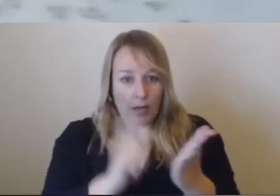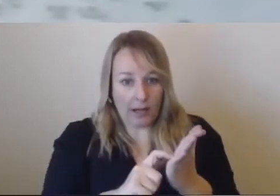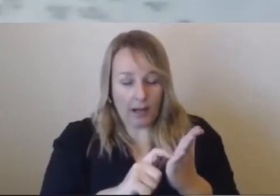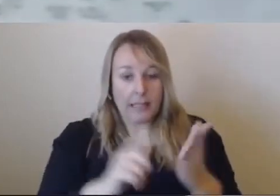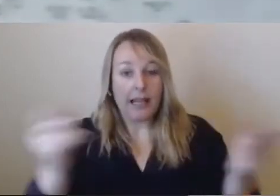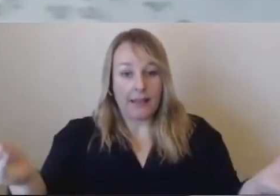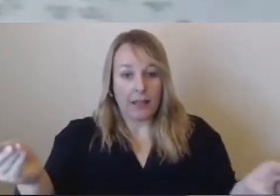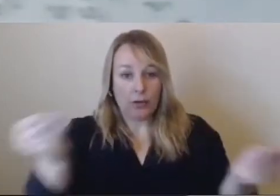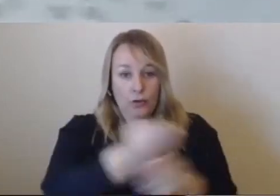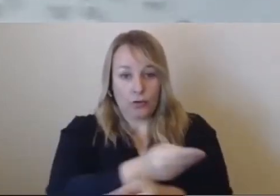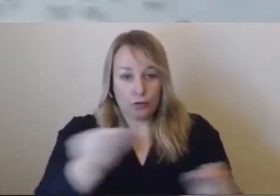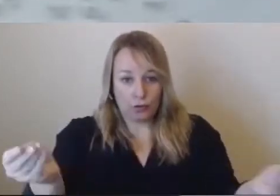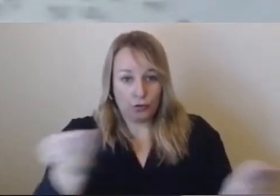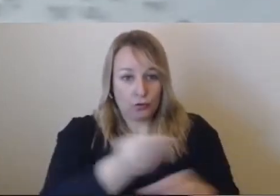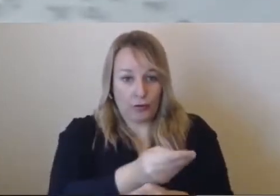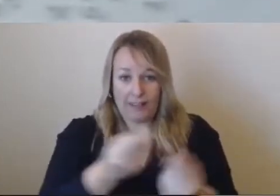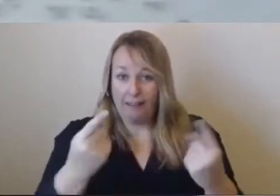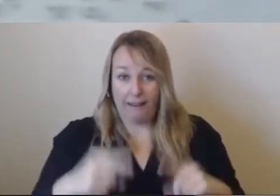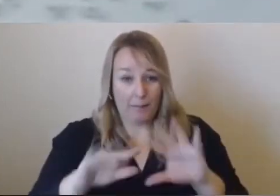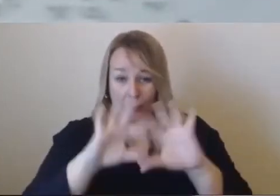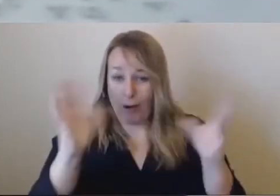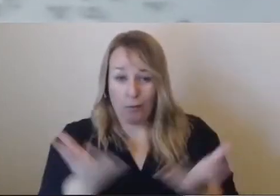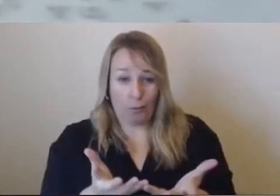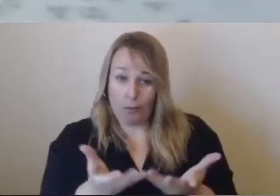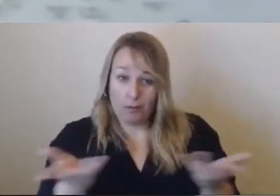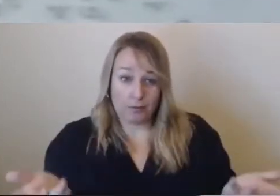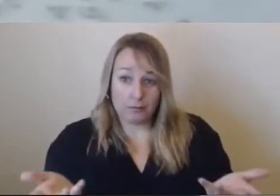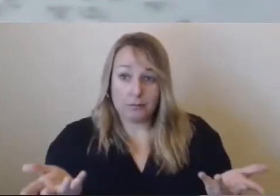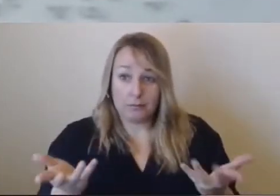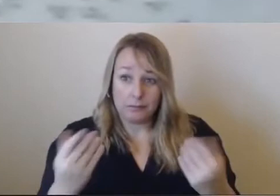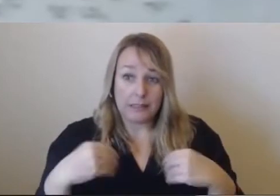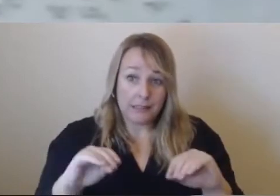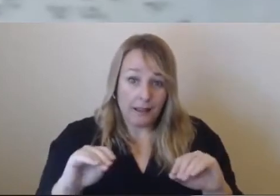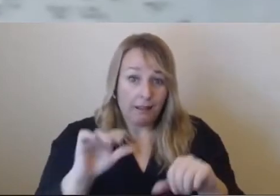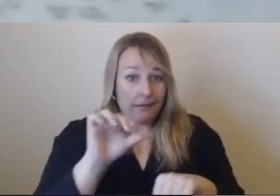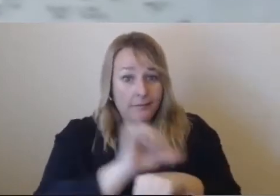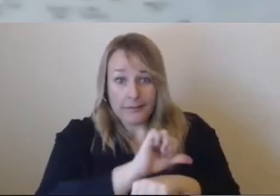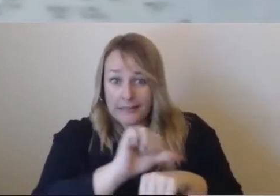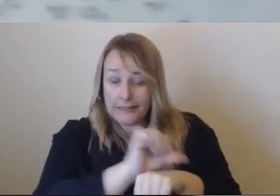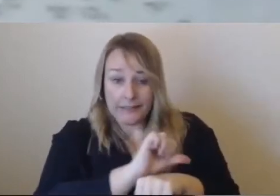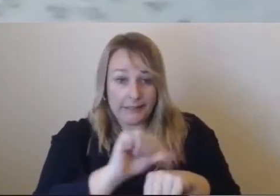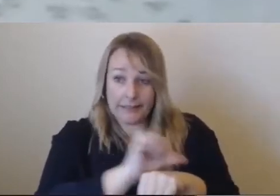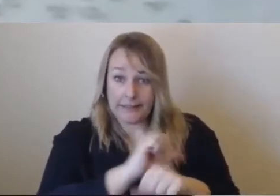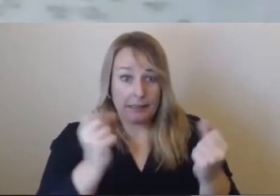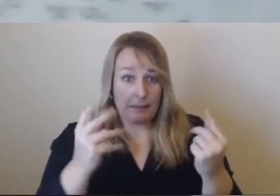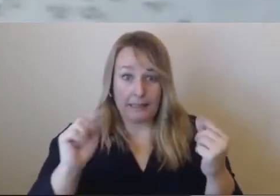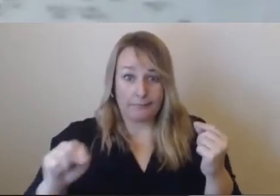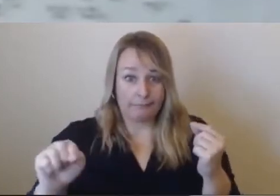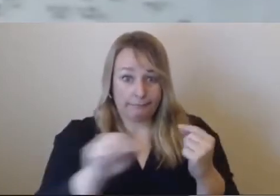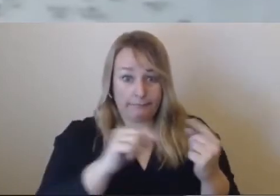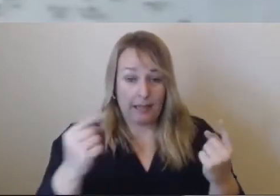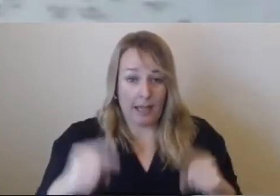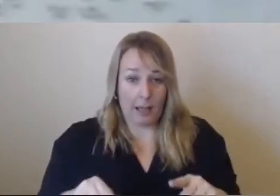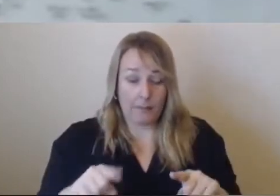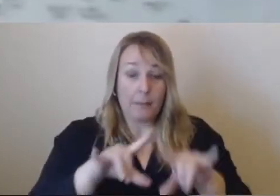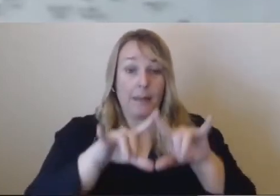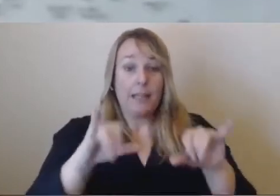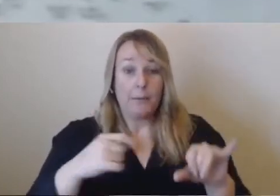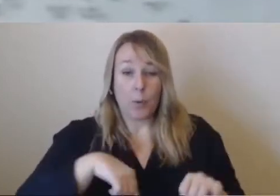trade in conventional arms around the world, and that it is legitimate business in many cases. But we're also keenly aware